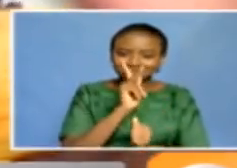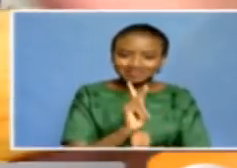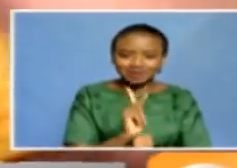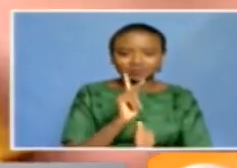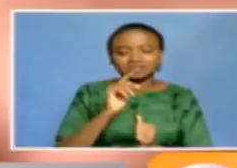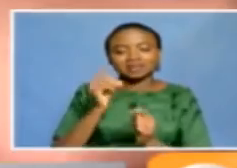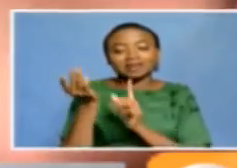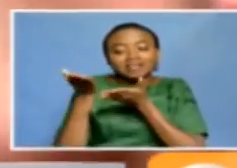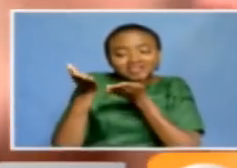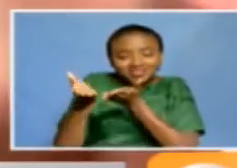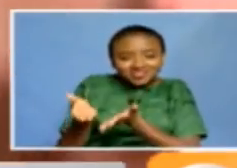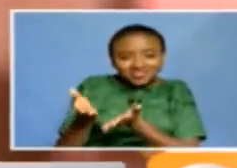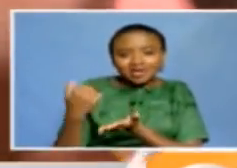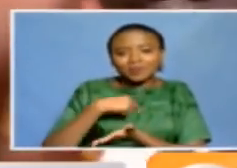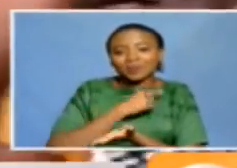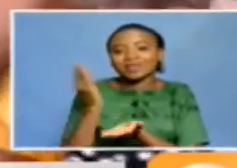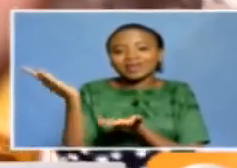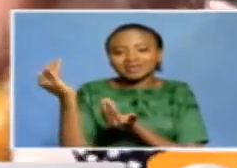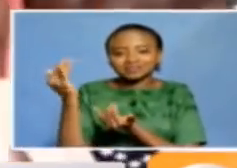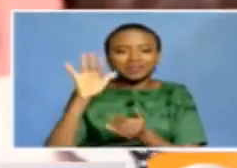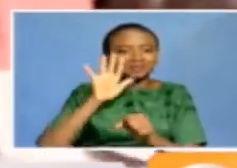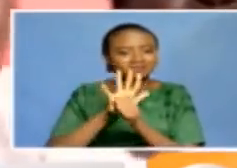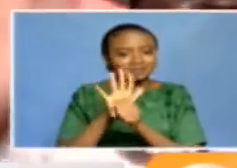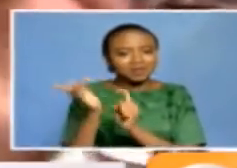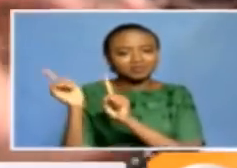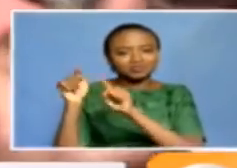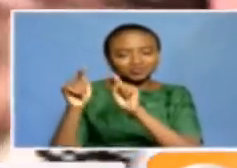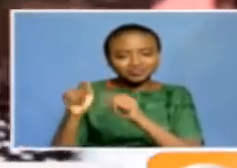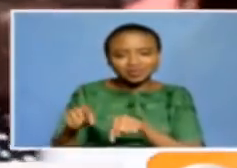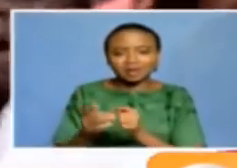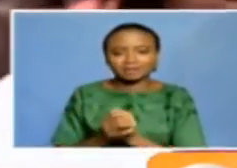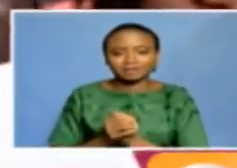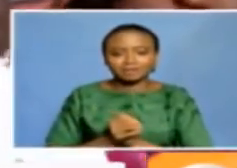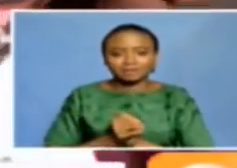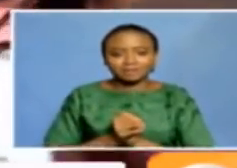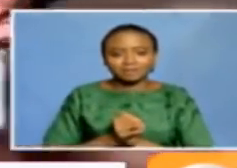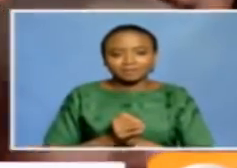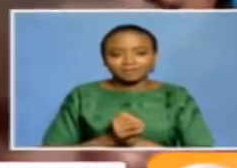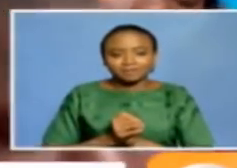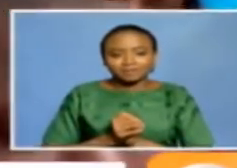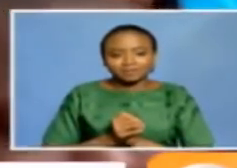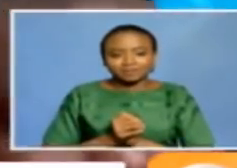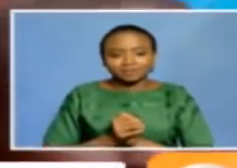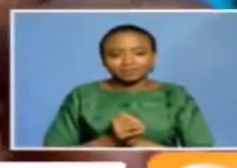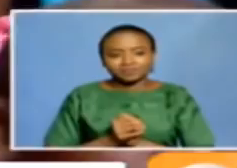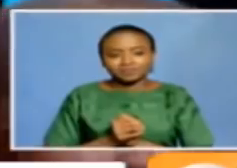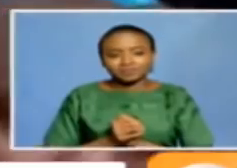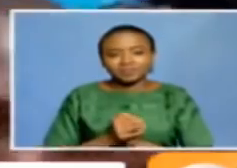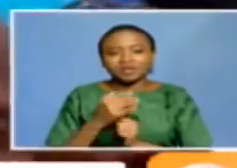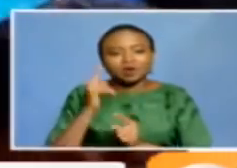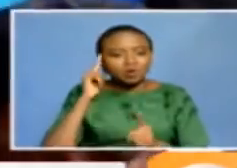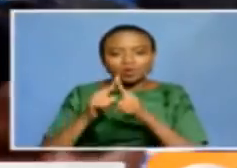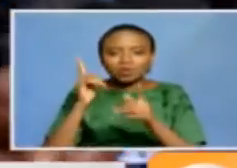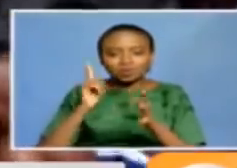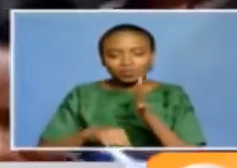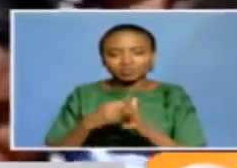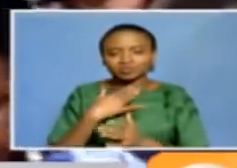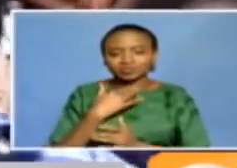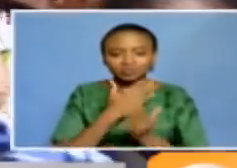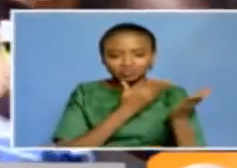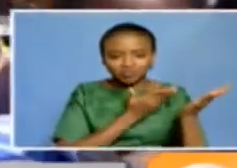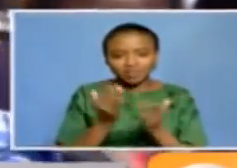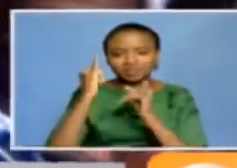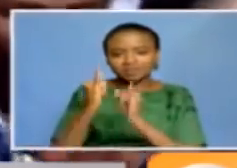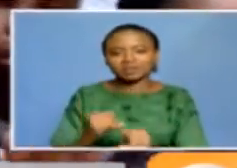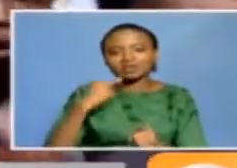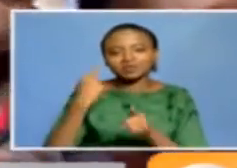told that they expect many more to fill up this particular stadium, of course, for those who want to usher in the new year in